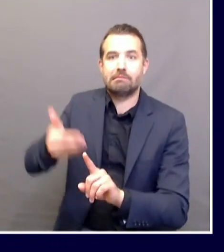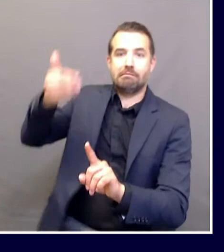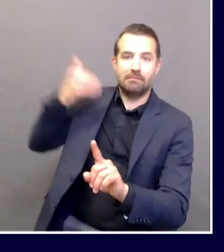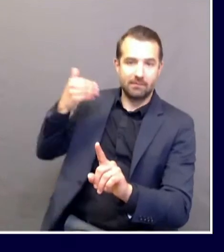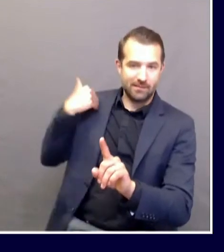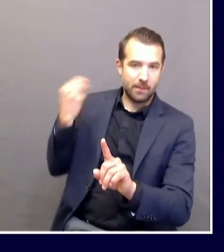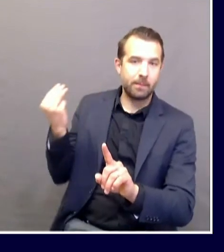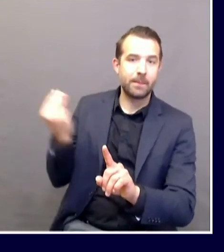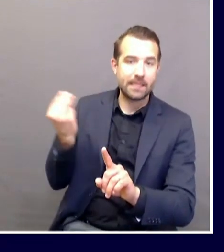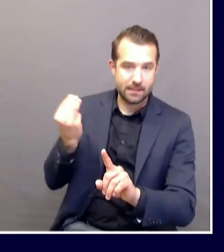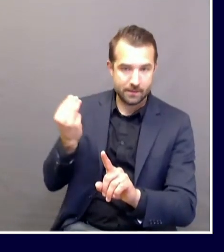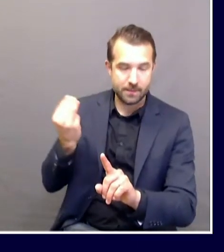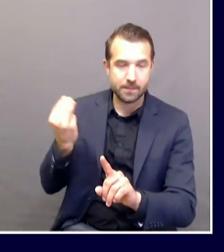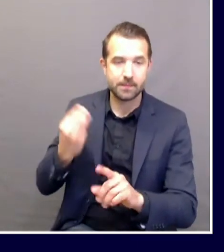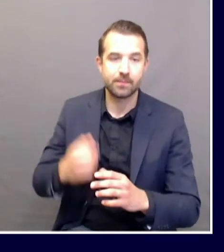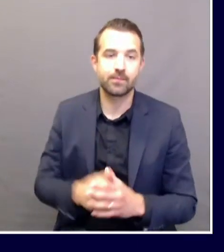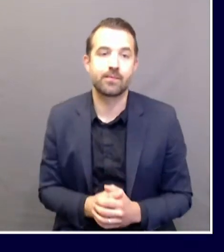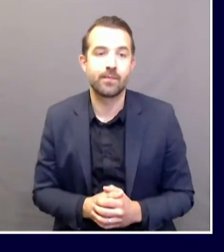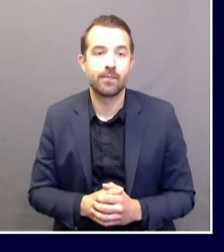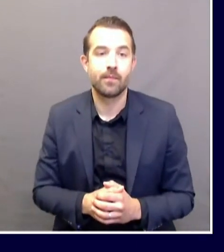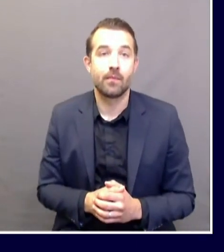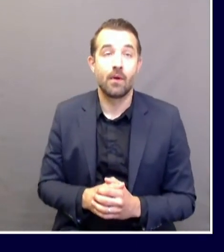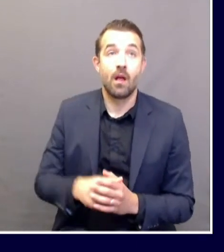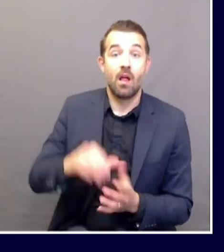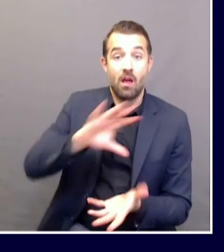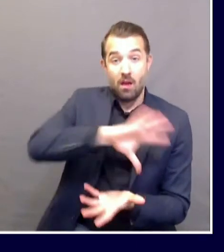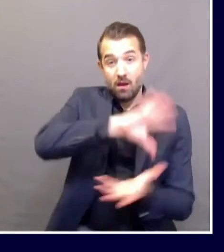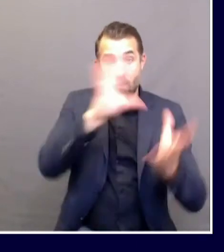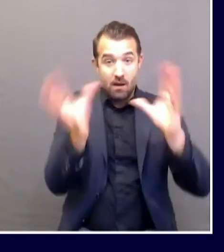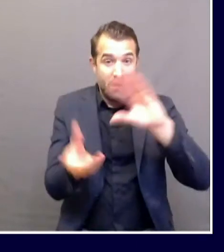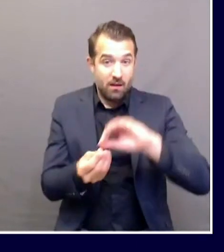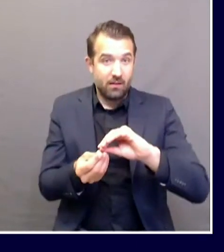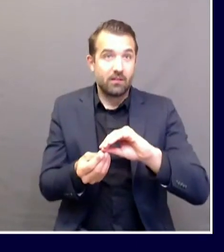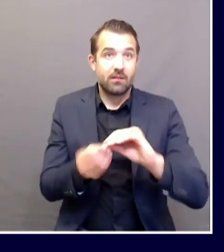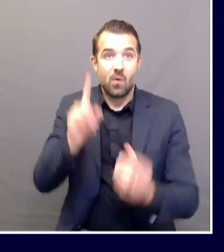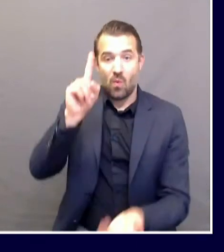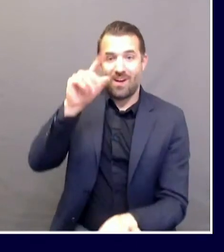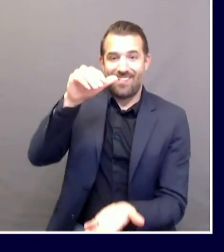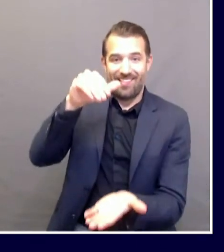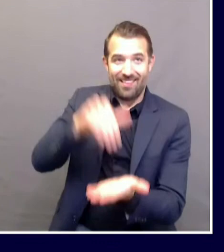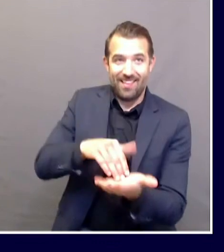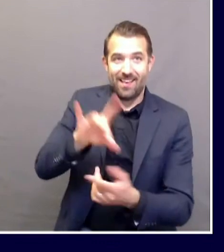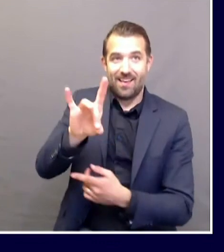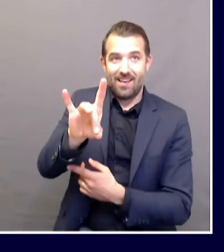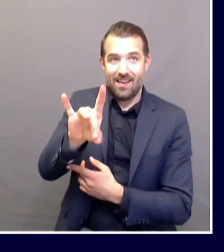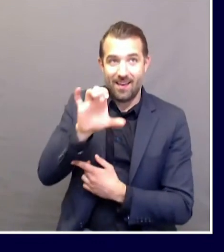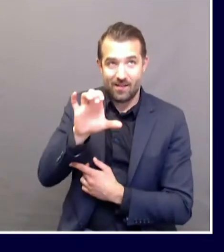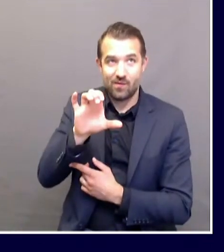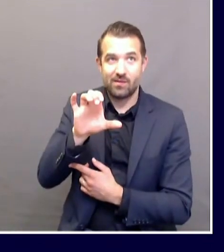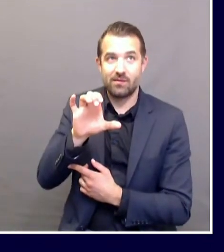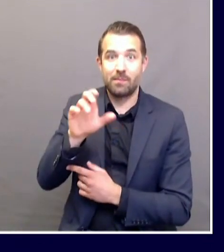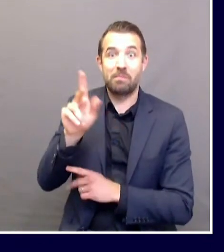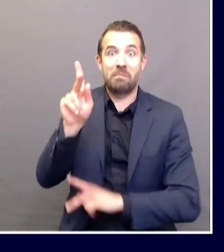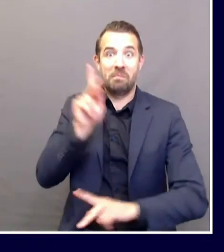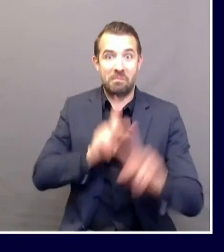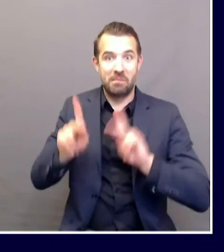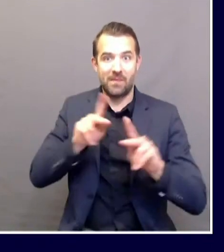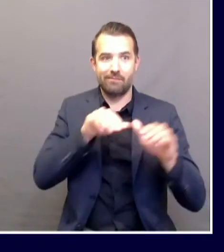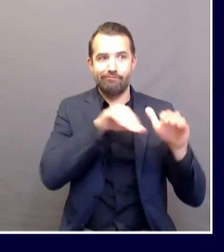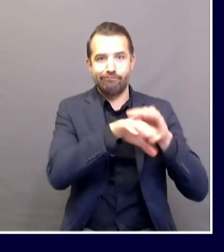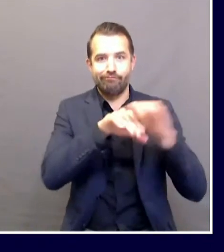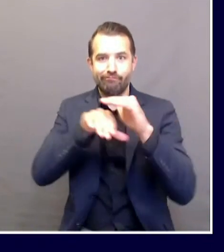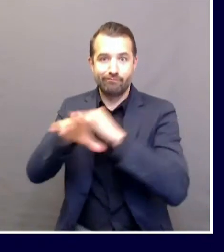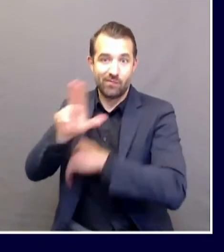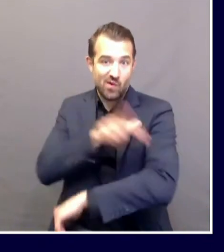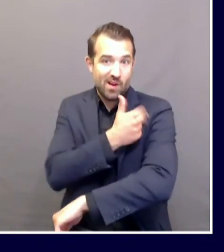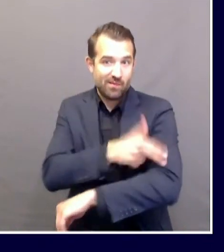Cumulatively across the state, there have been 1,800 hospitalizations related to COVID-19. And in the past 30